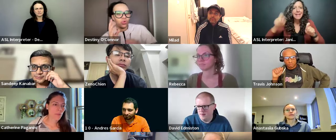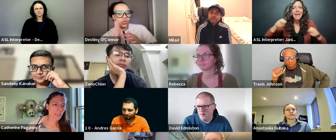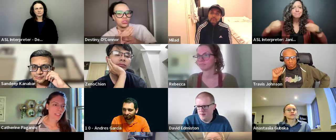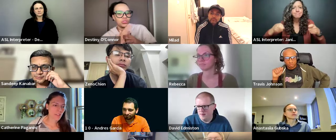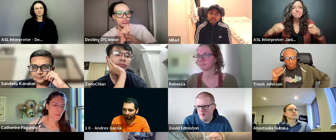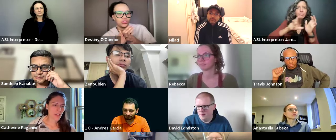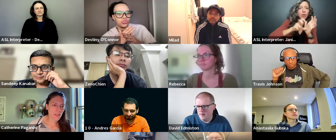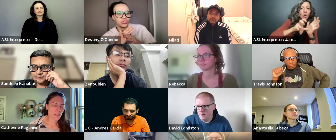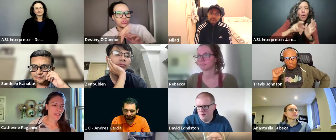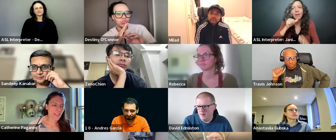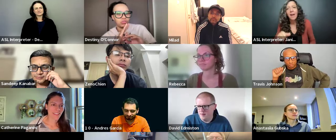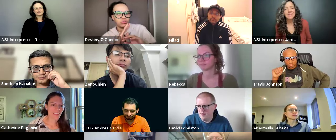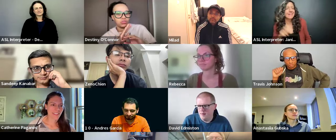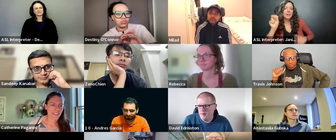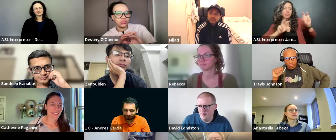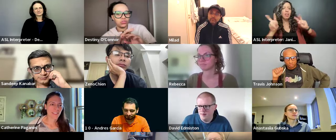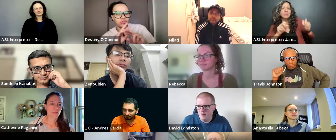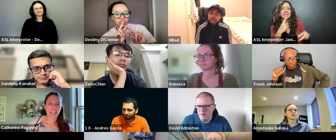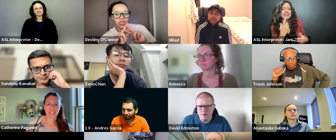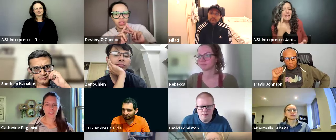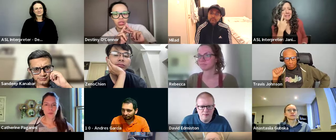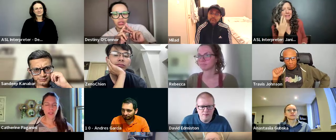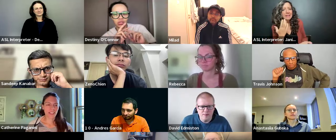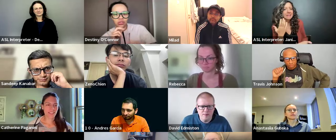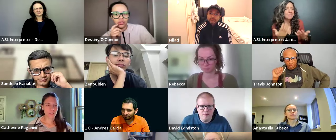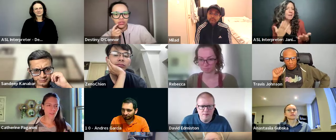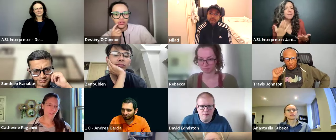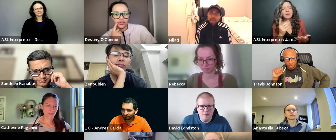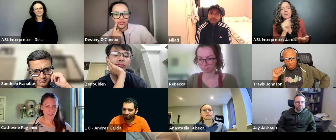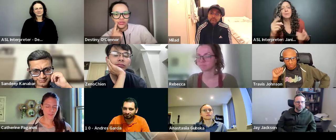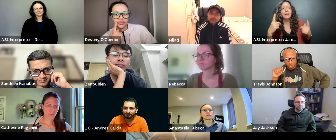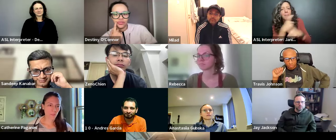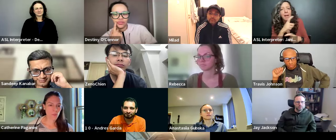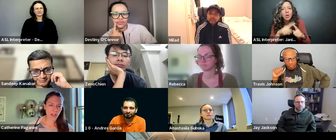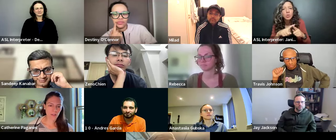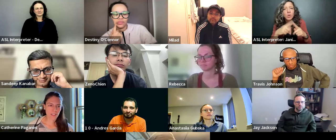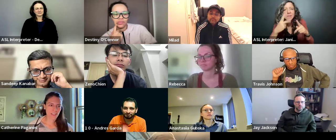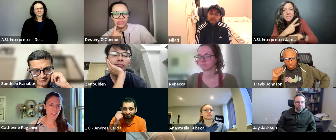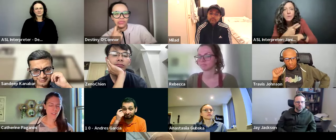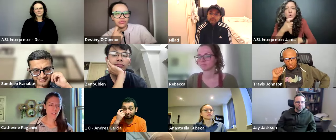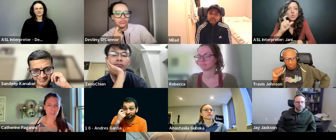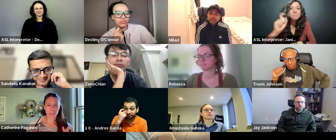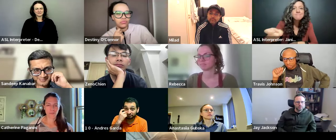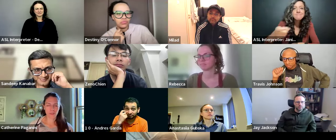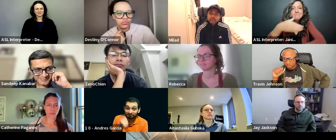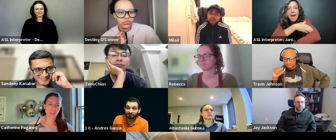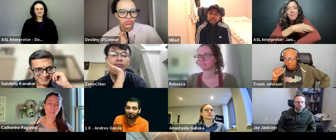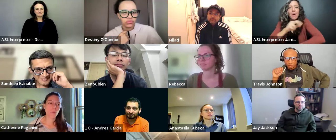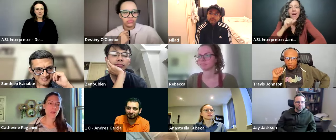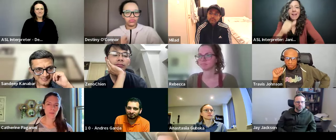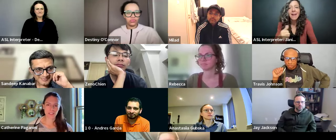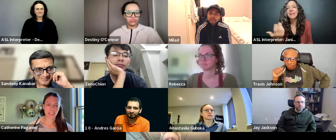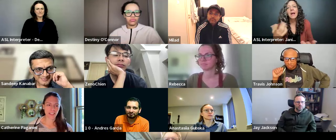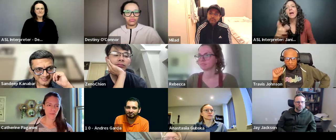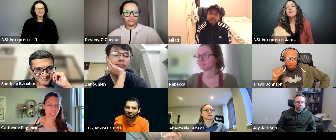Probably too complicated to manage all the rights and who gets which powers. It's easier to just give people. There